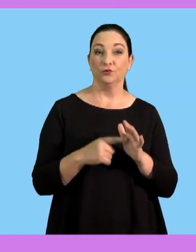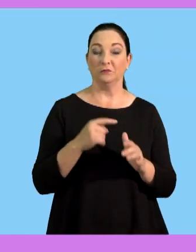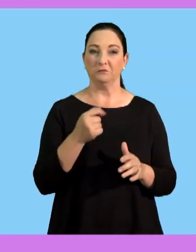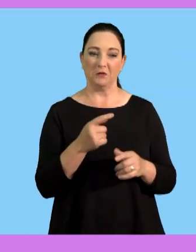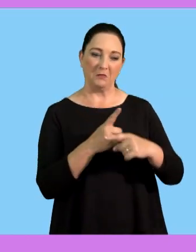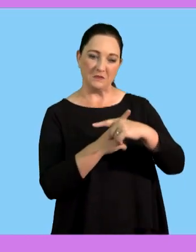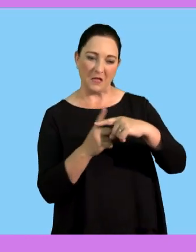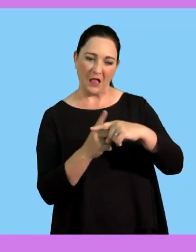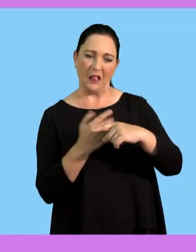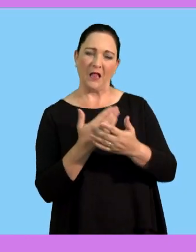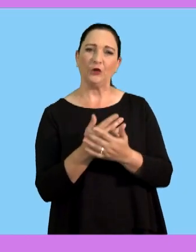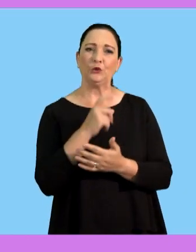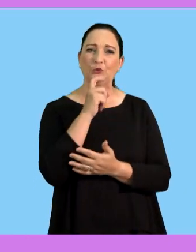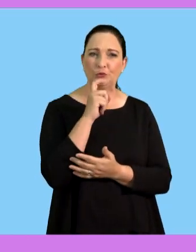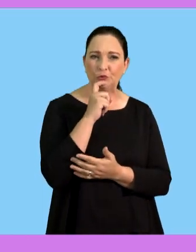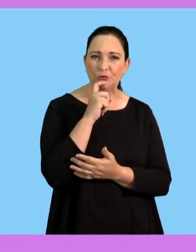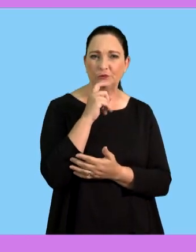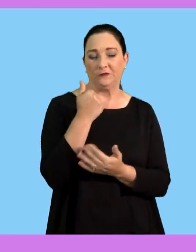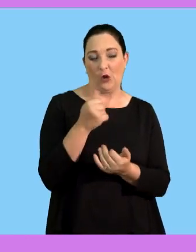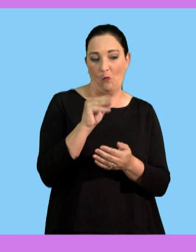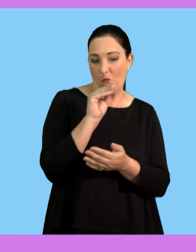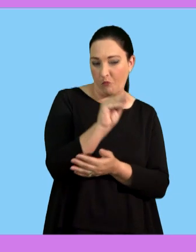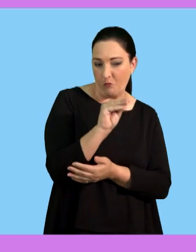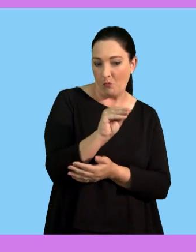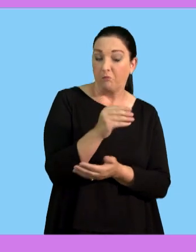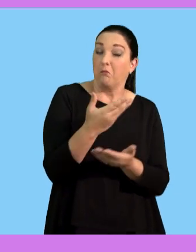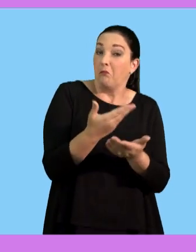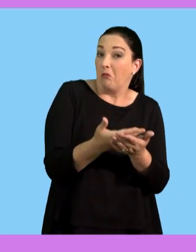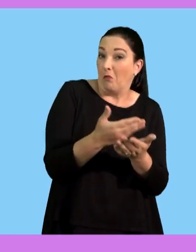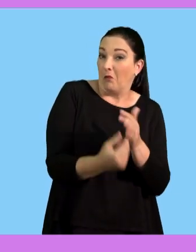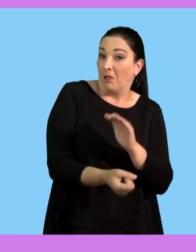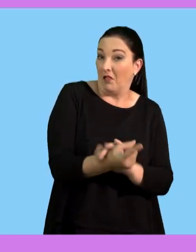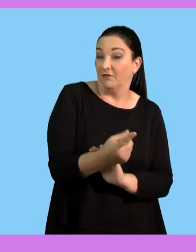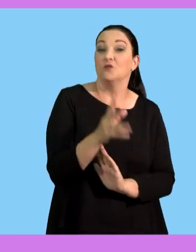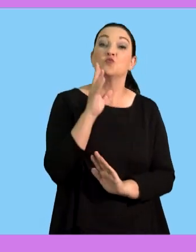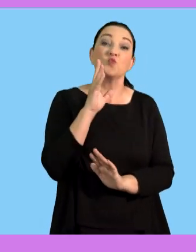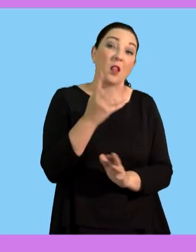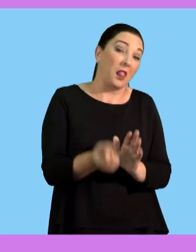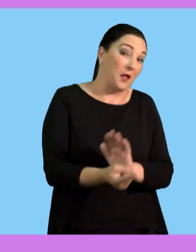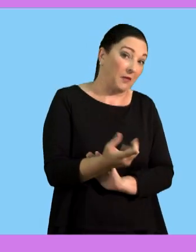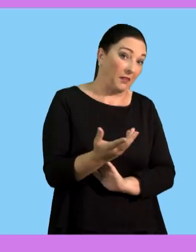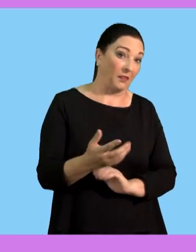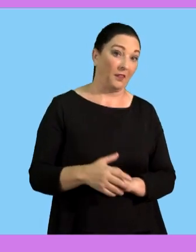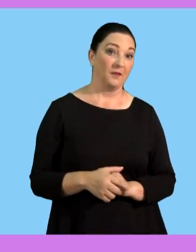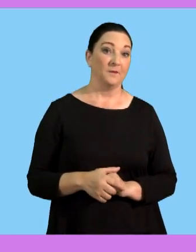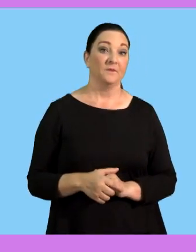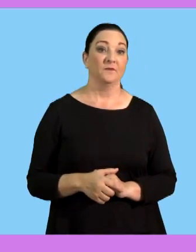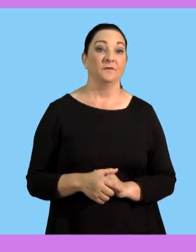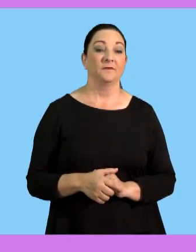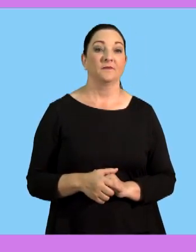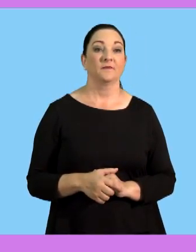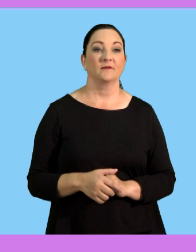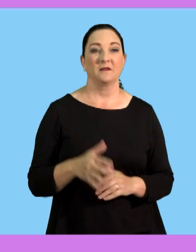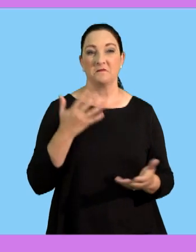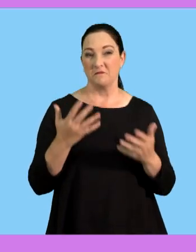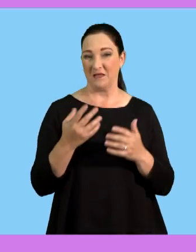scale is a scale which can be used to plot the probability of an event happening, right? So, guys,